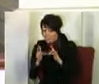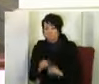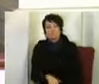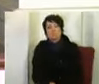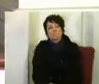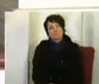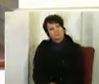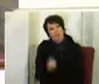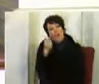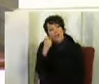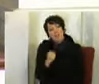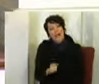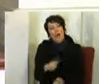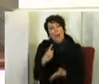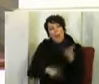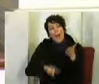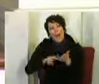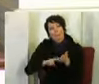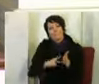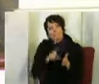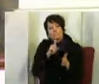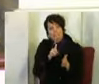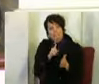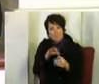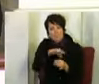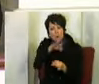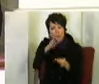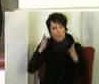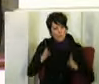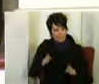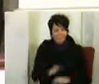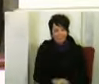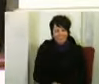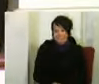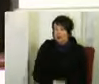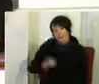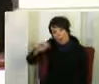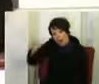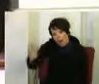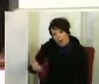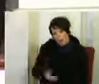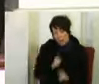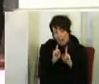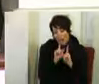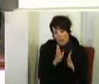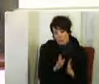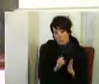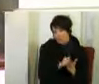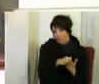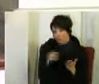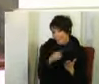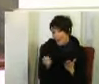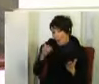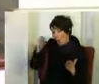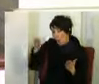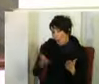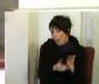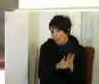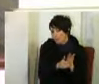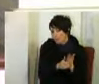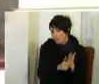spiritual being in this world. And so we are glad to welcome you this morning. Our ushers have or will be passing out our welcome packs, so a